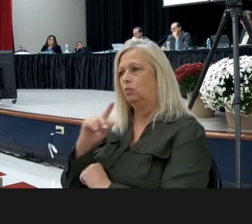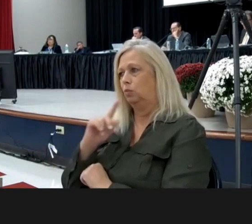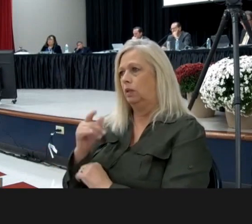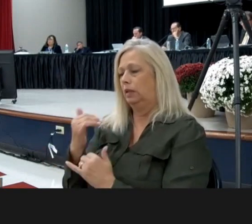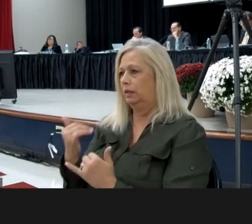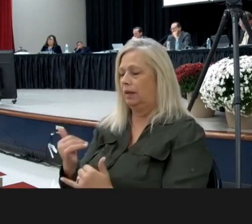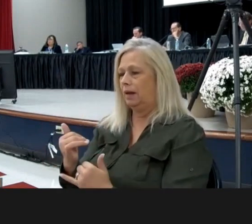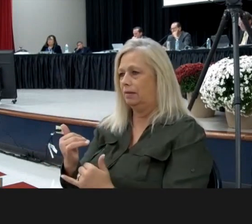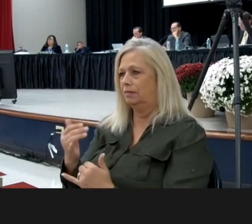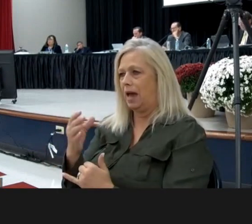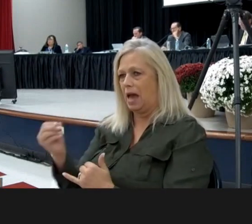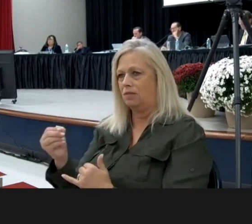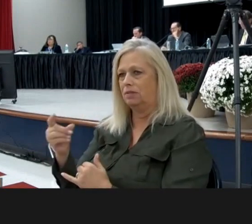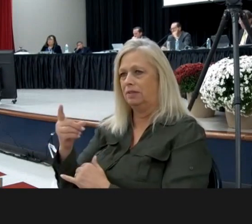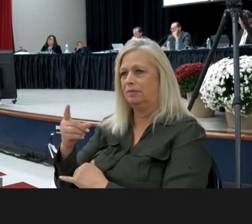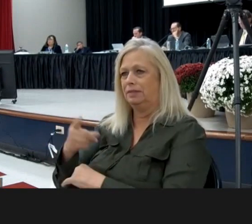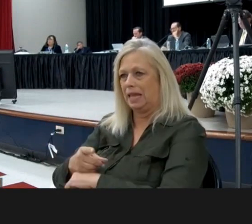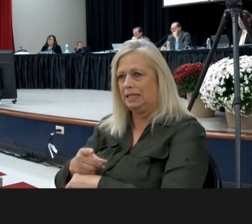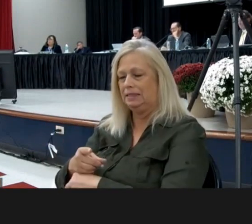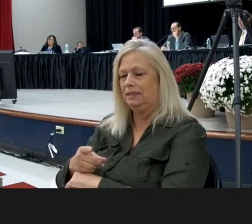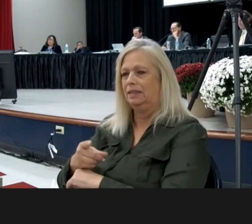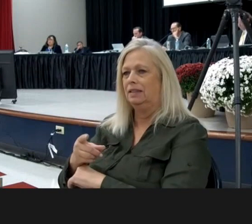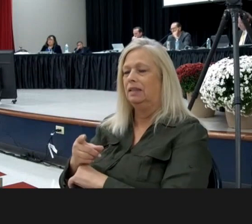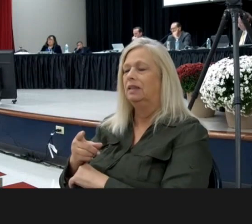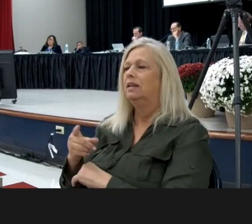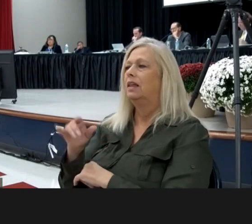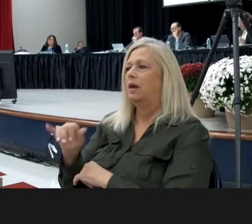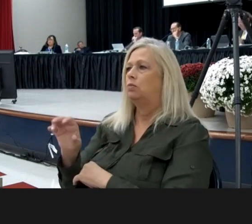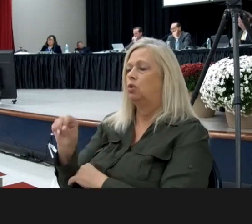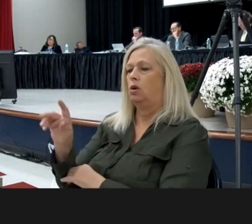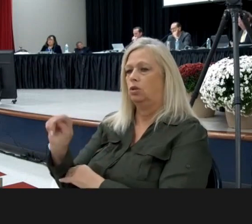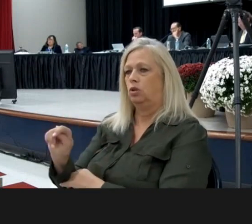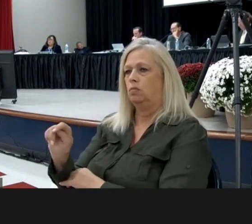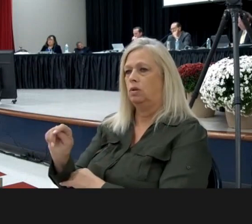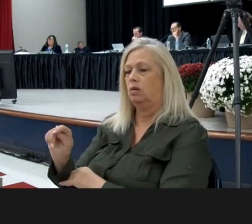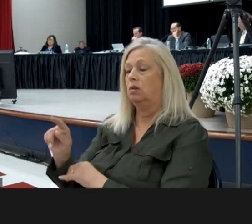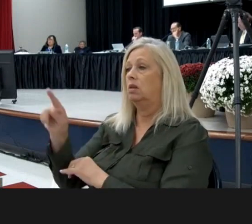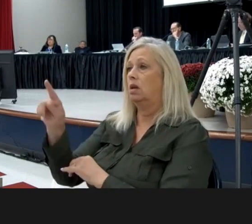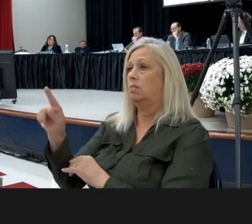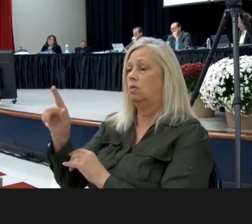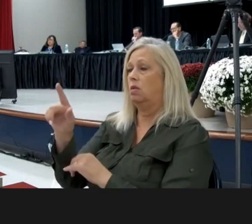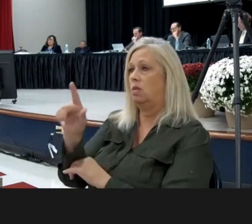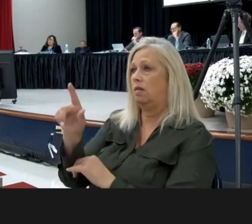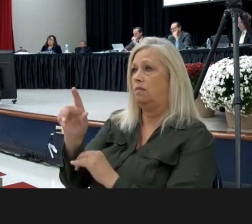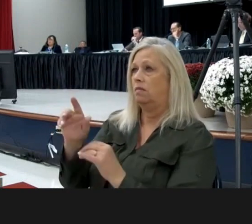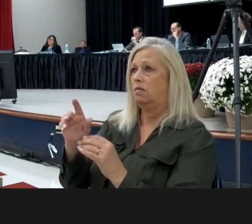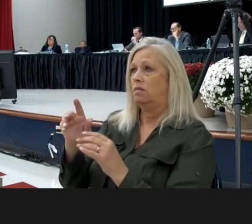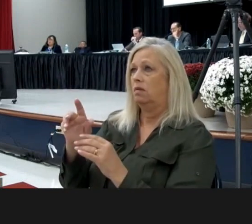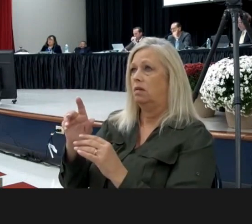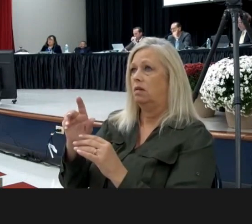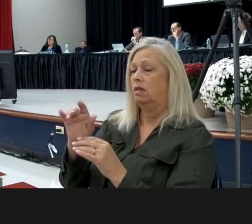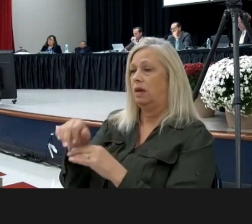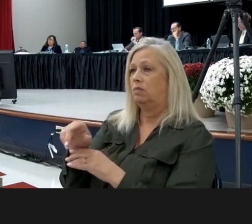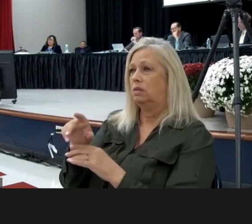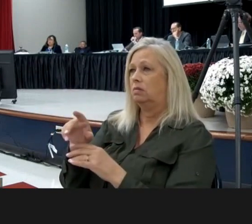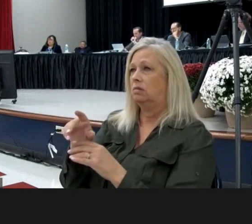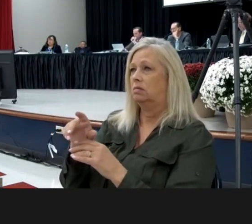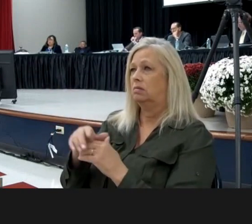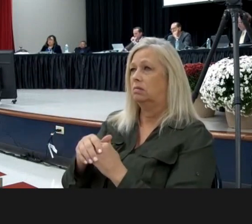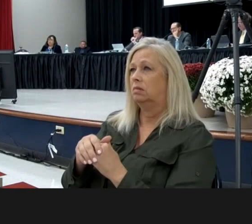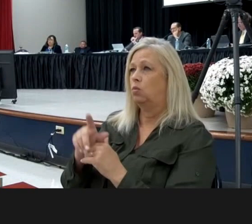were just taken in October. So that upper left picture is wrapping up the auger cast piles last month, which we